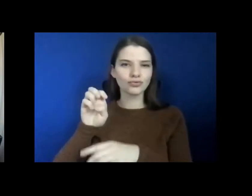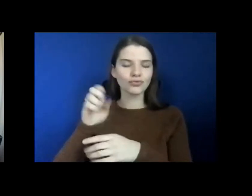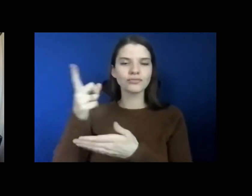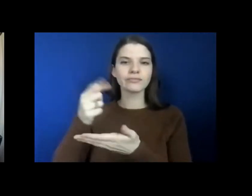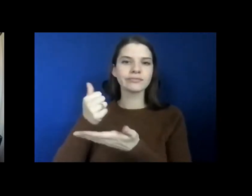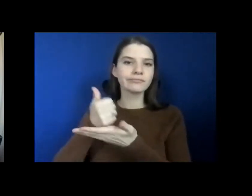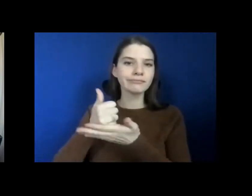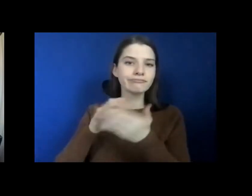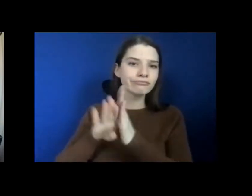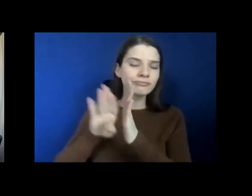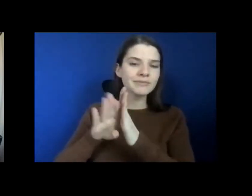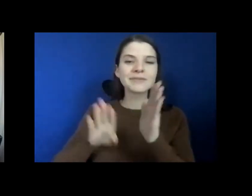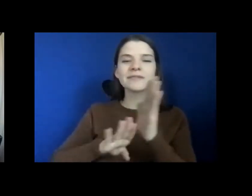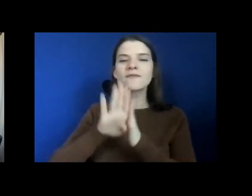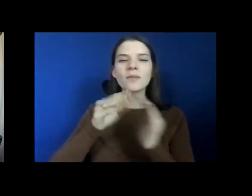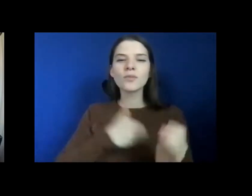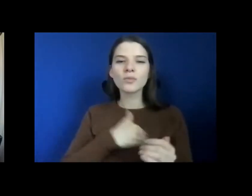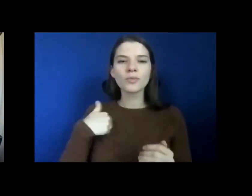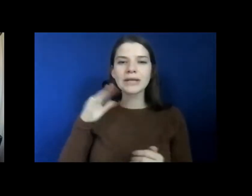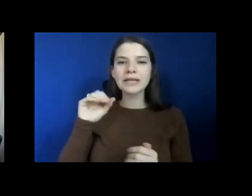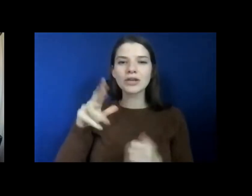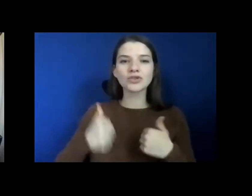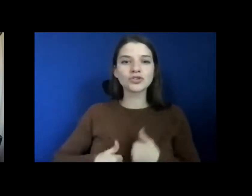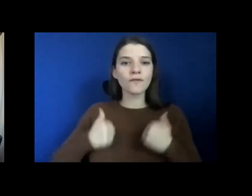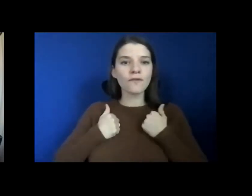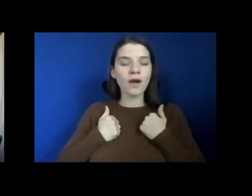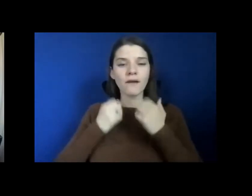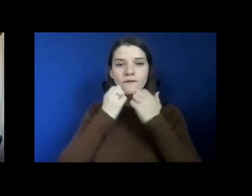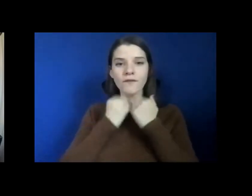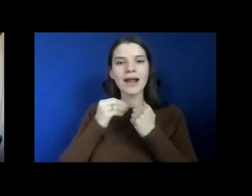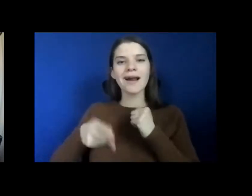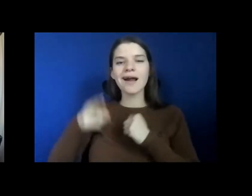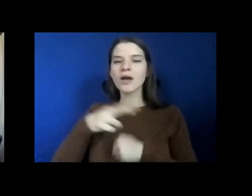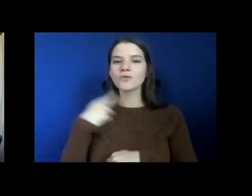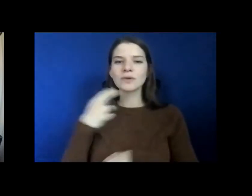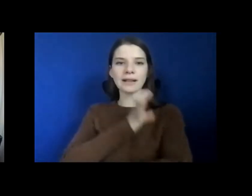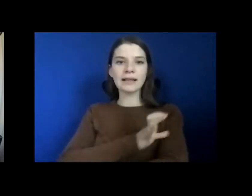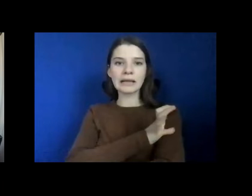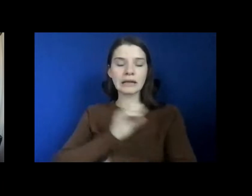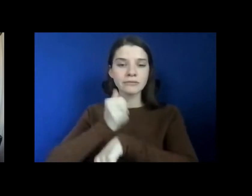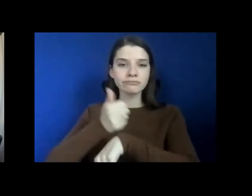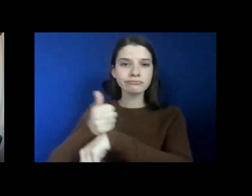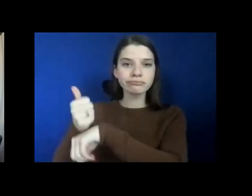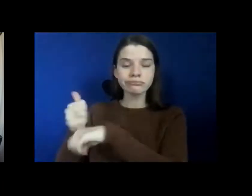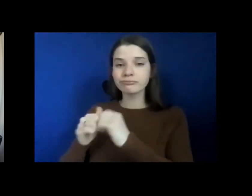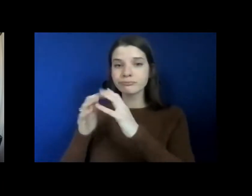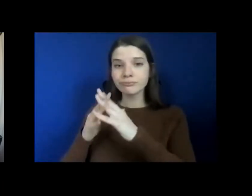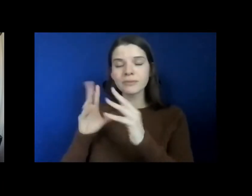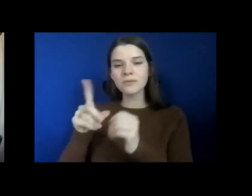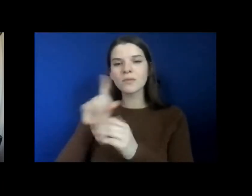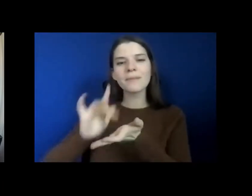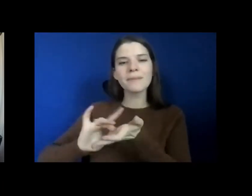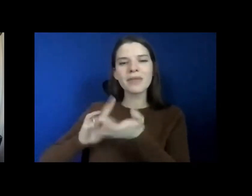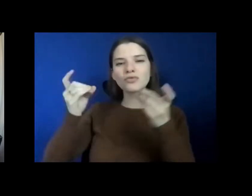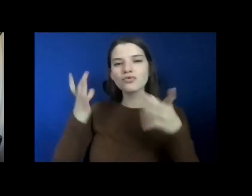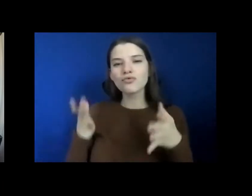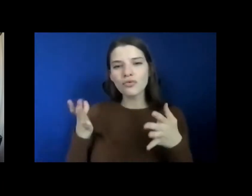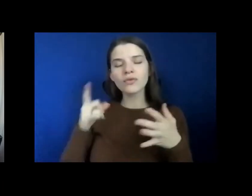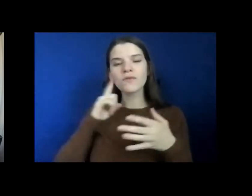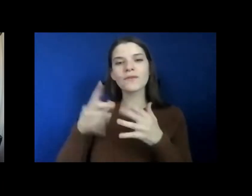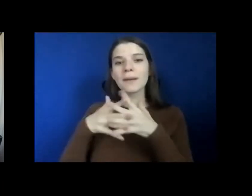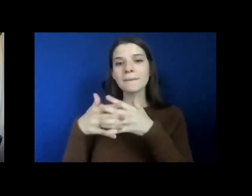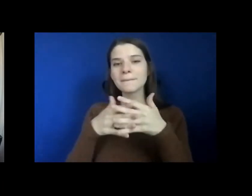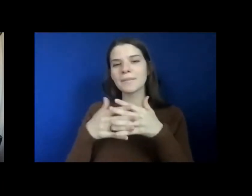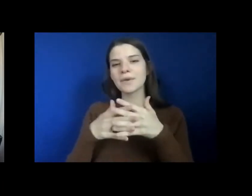in the development of the breast cancer survivor and high-risk clinics, as well as worked as medical director for the